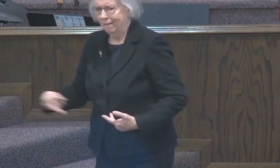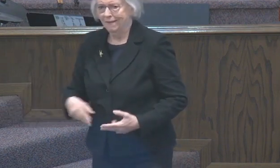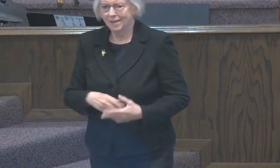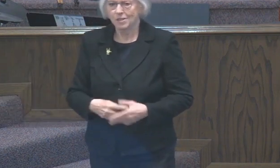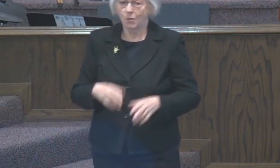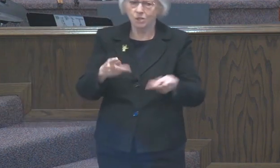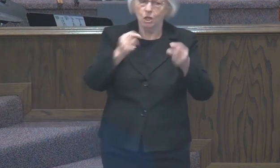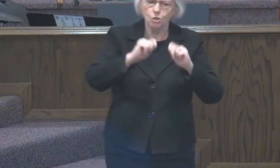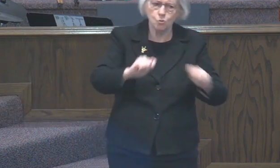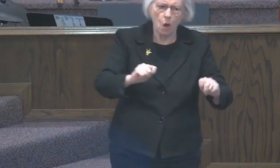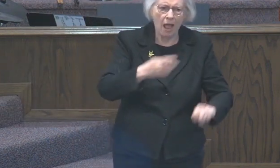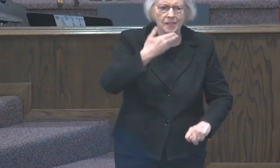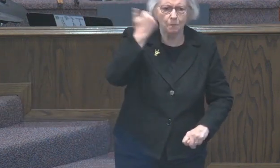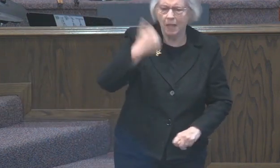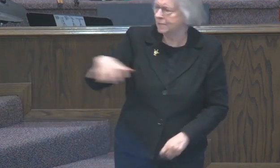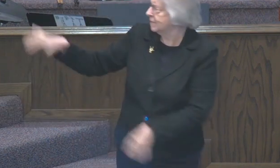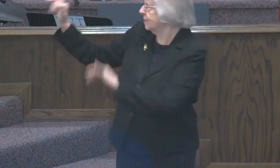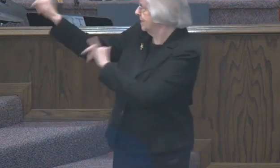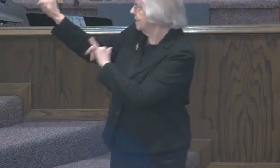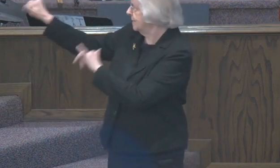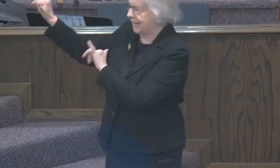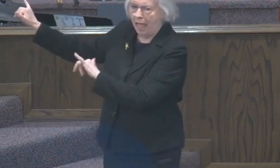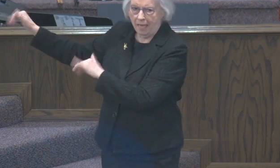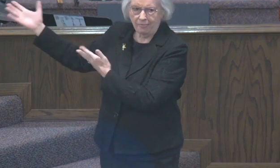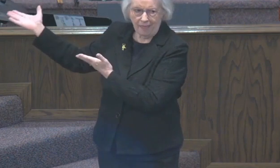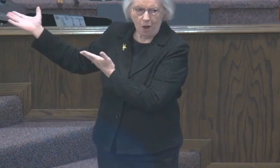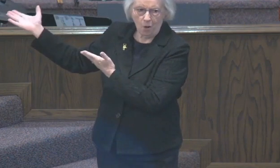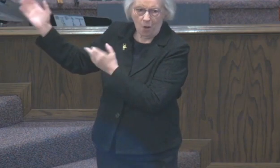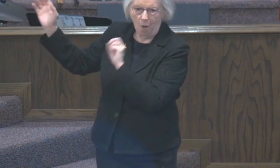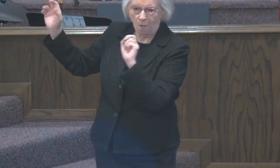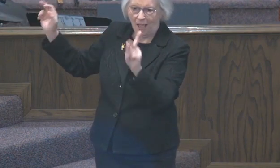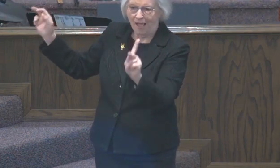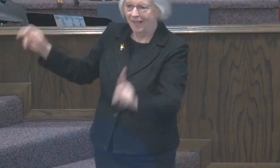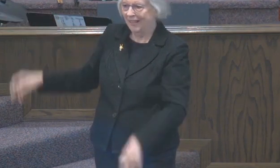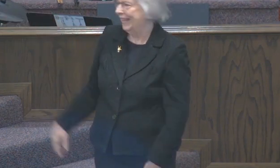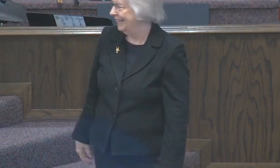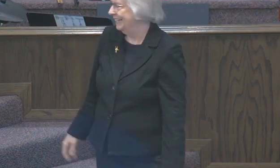up here because that will allow my wife to hear